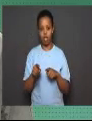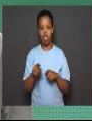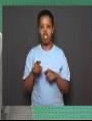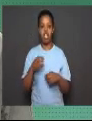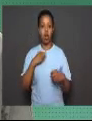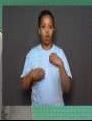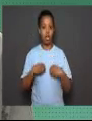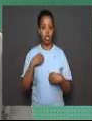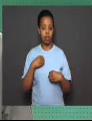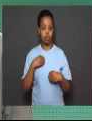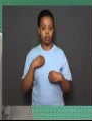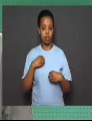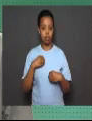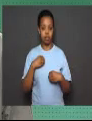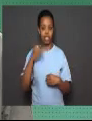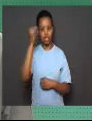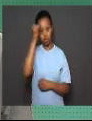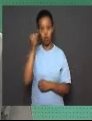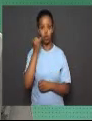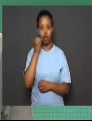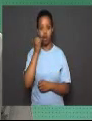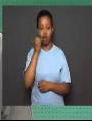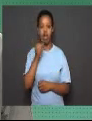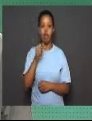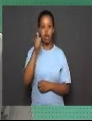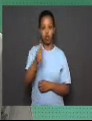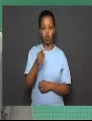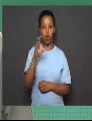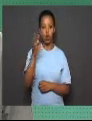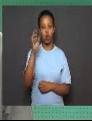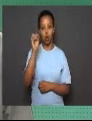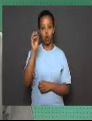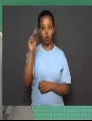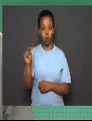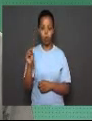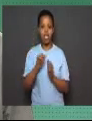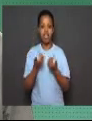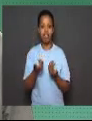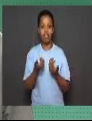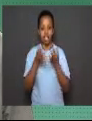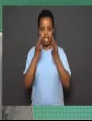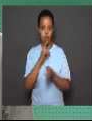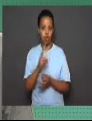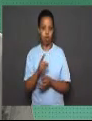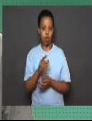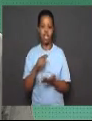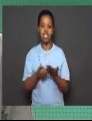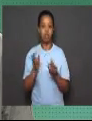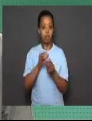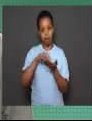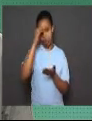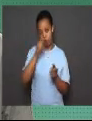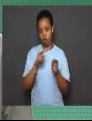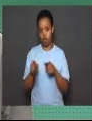organism is determined by its chromosomes. We will also learn why the